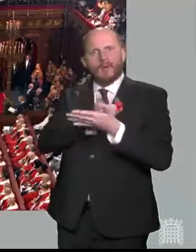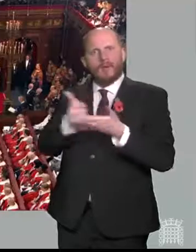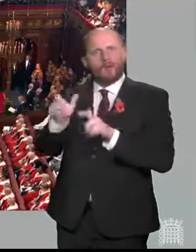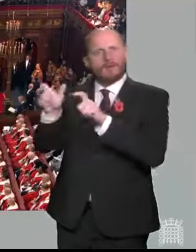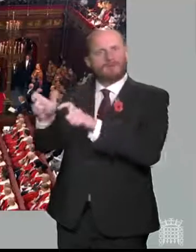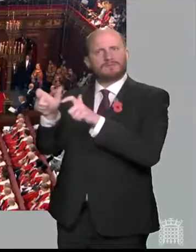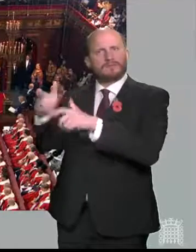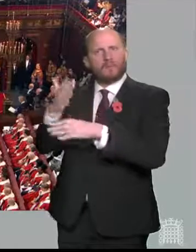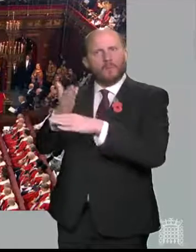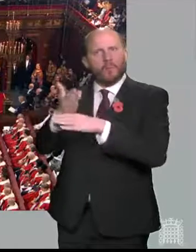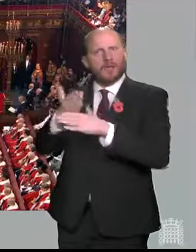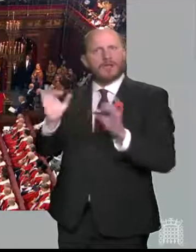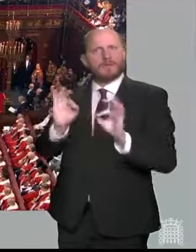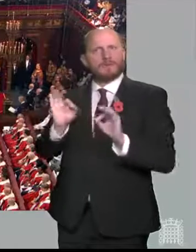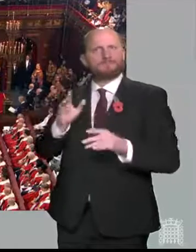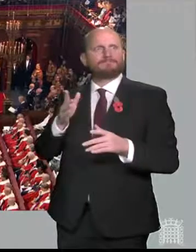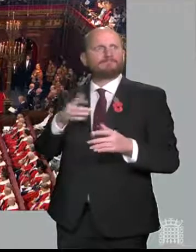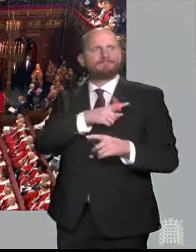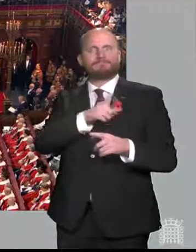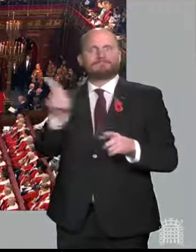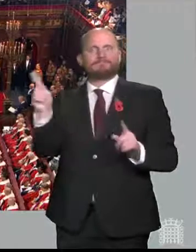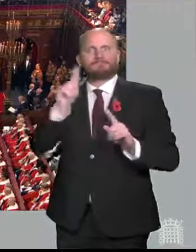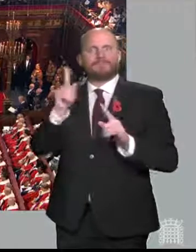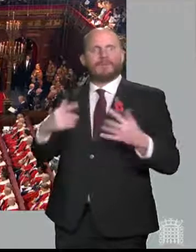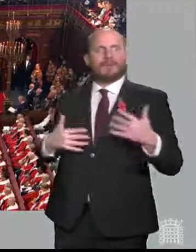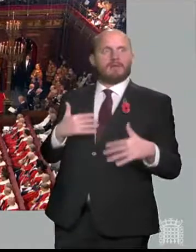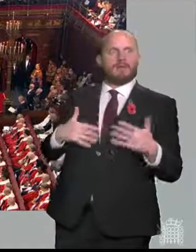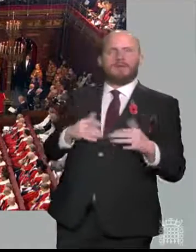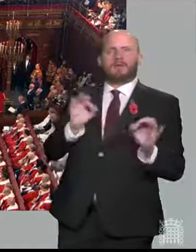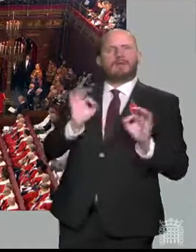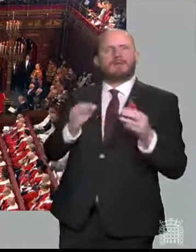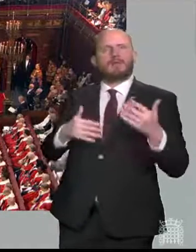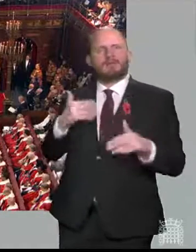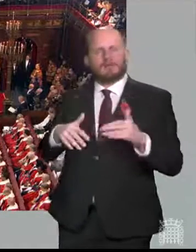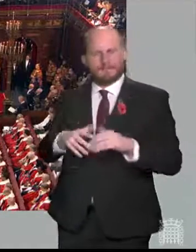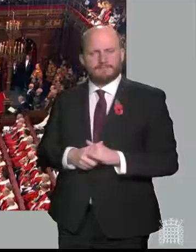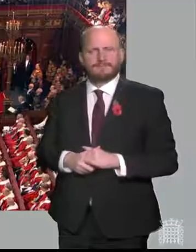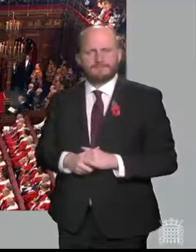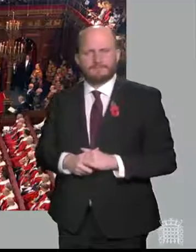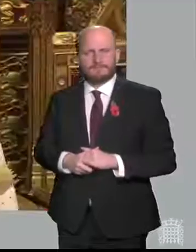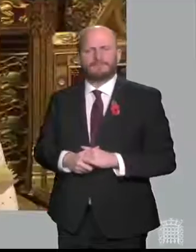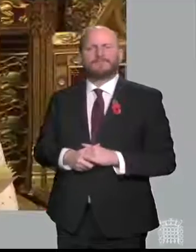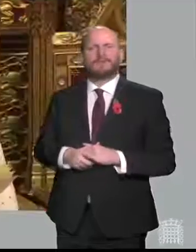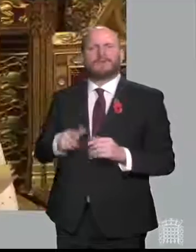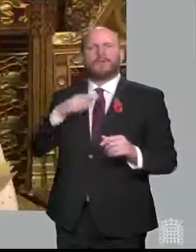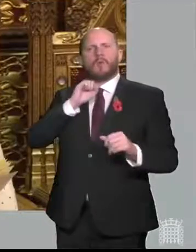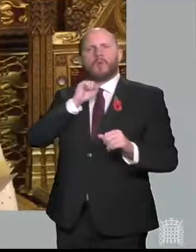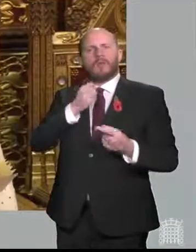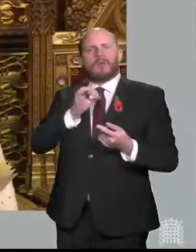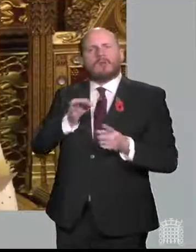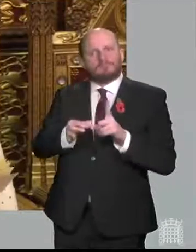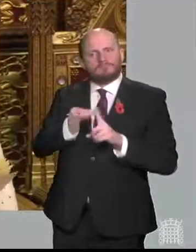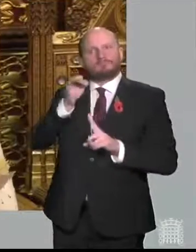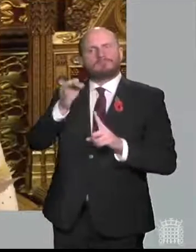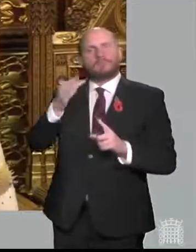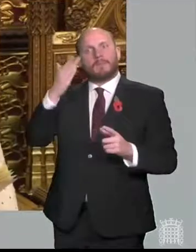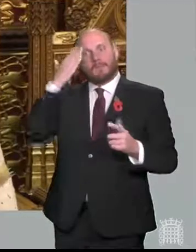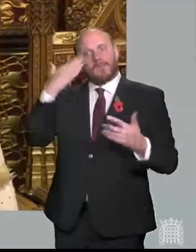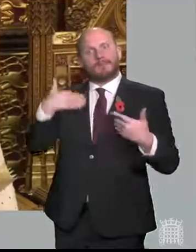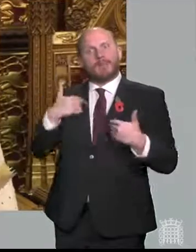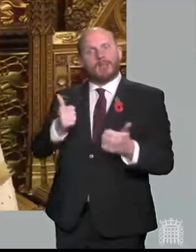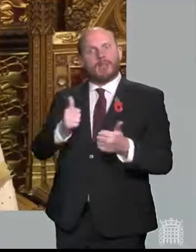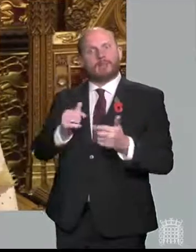Record levels of investment are expanding and transforming mental health services to ensure more people